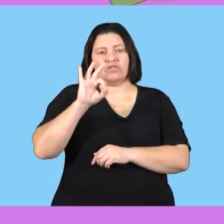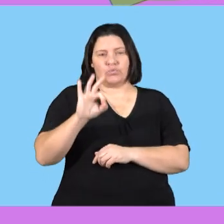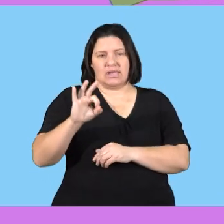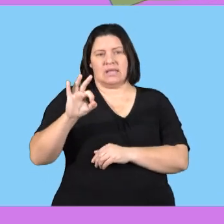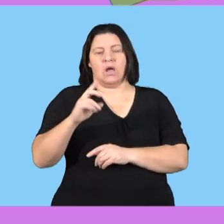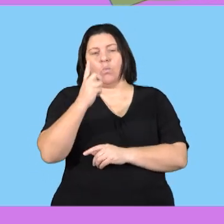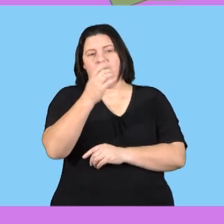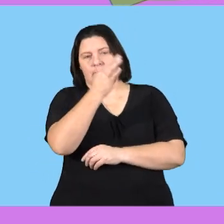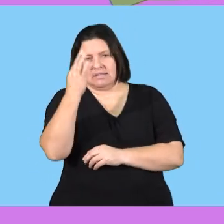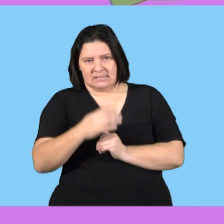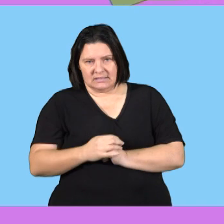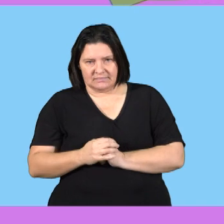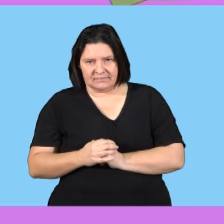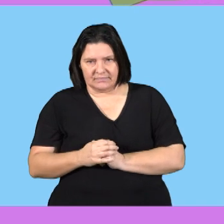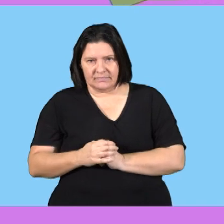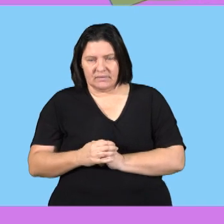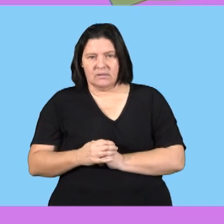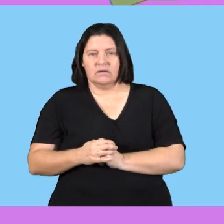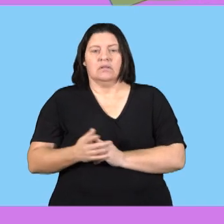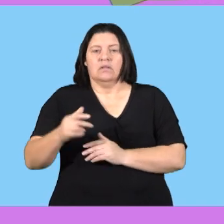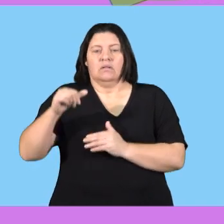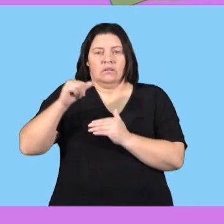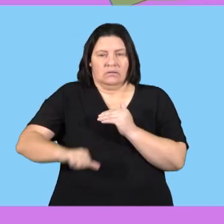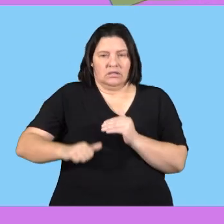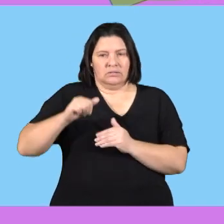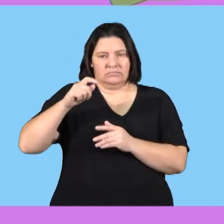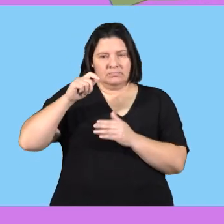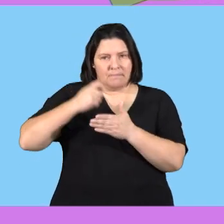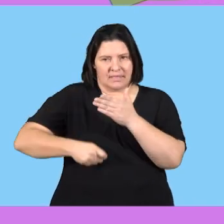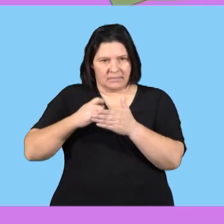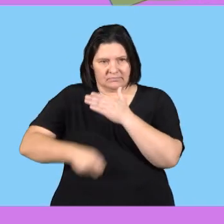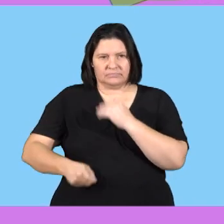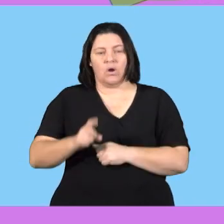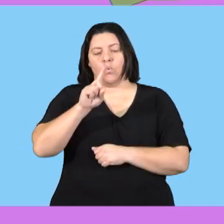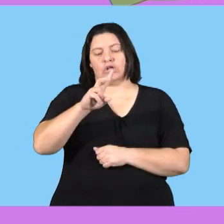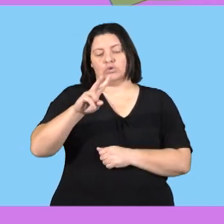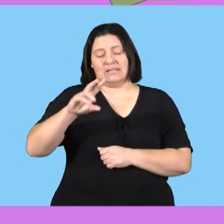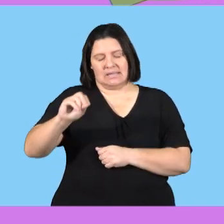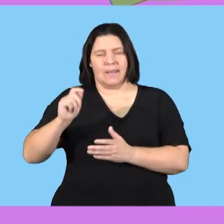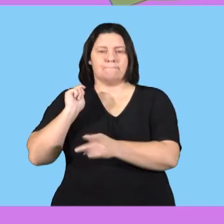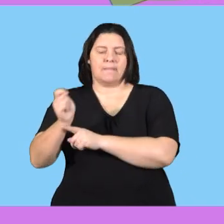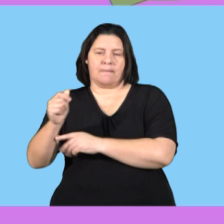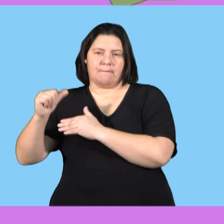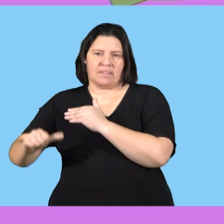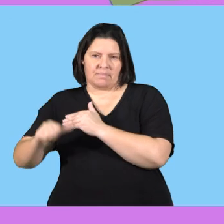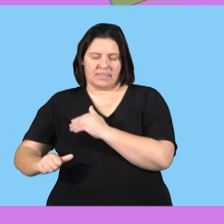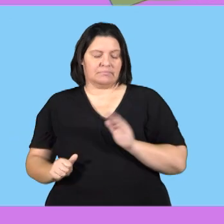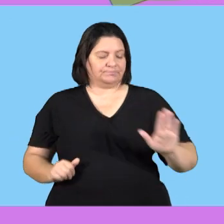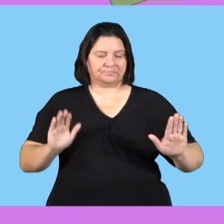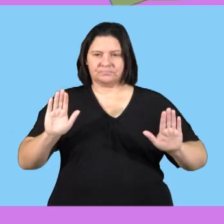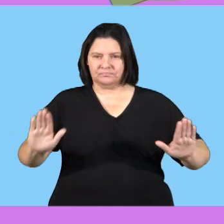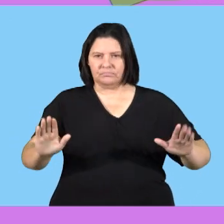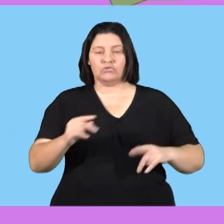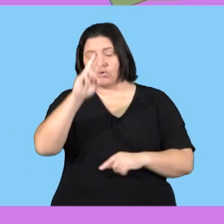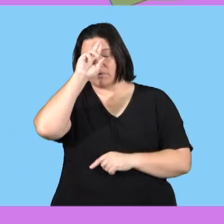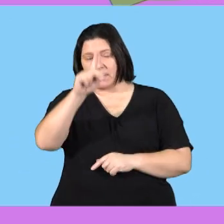3 Rand per minute. The contract tariff charges a monthly subscription fee of 120 Rand as well. I gave